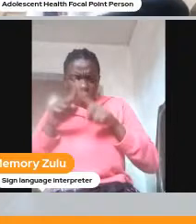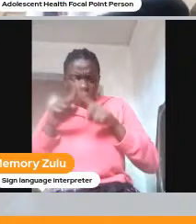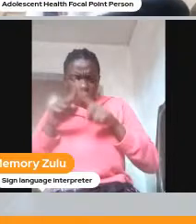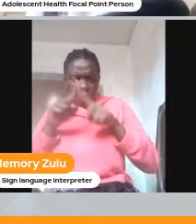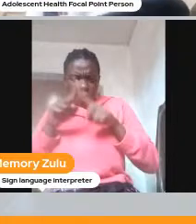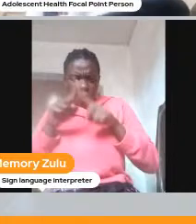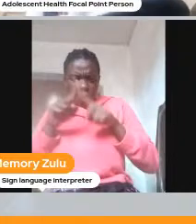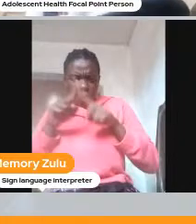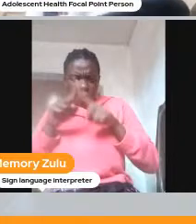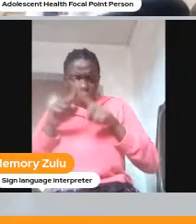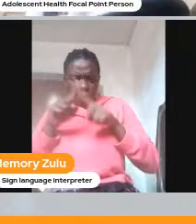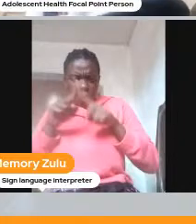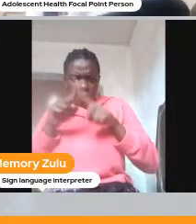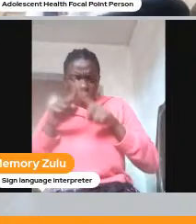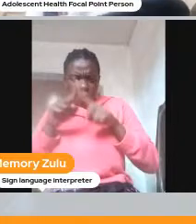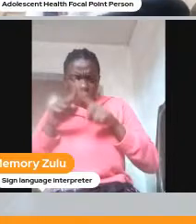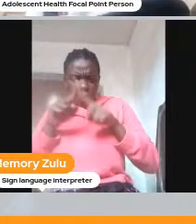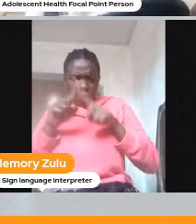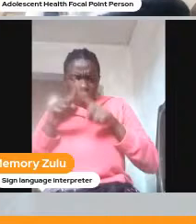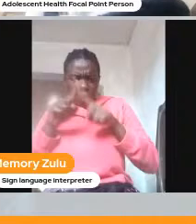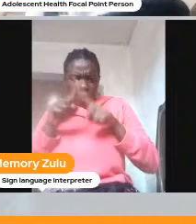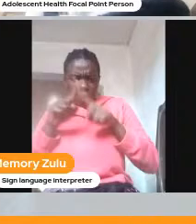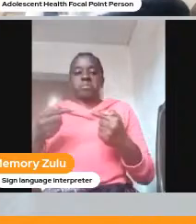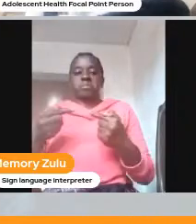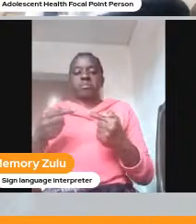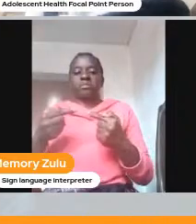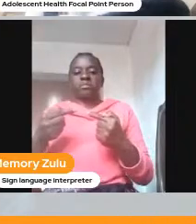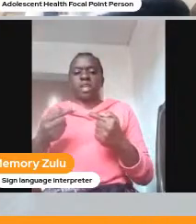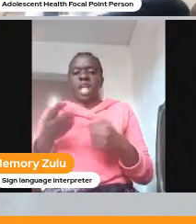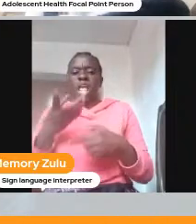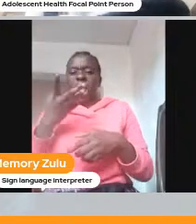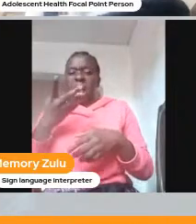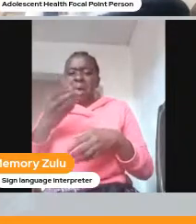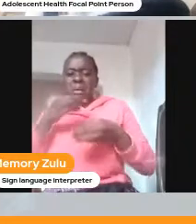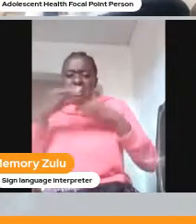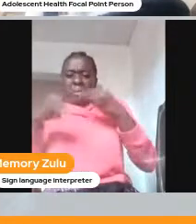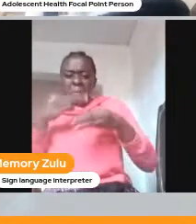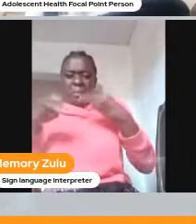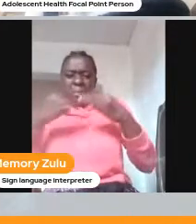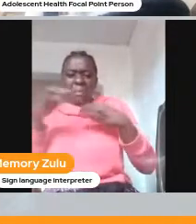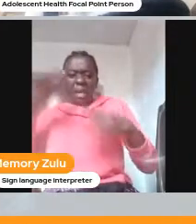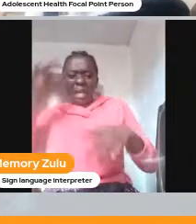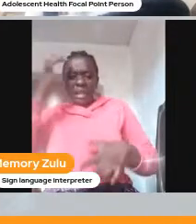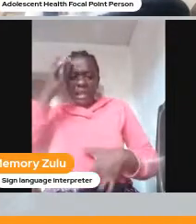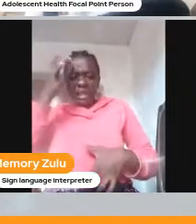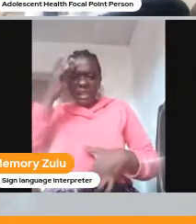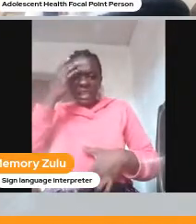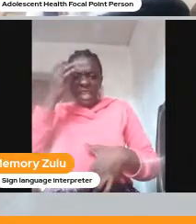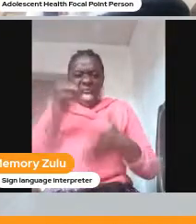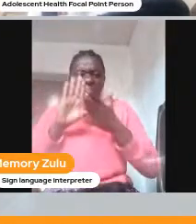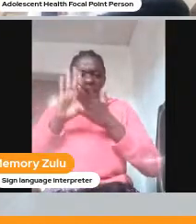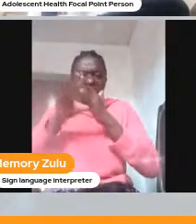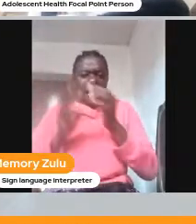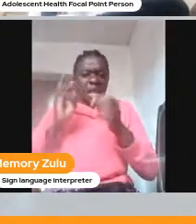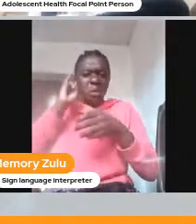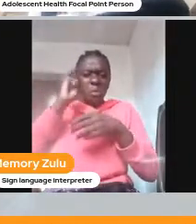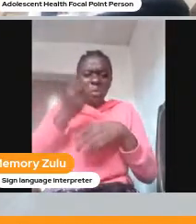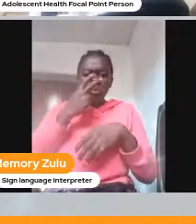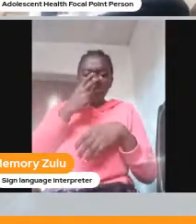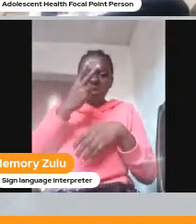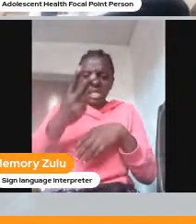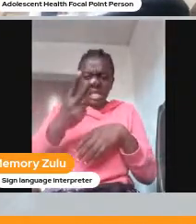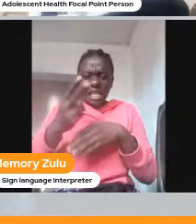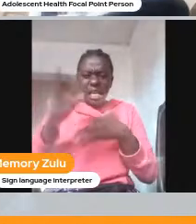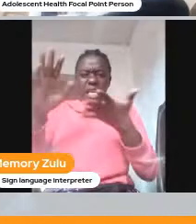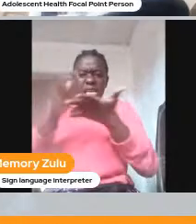get urine, we check in the urine if there are bacteria, then it will help us go further. We'll collect blood, which